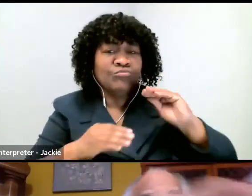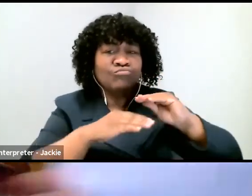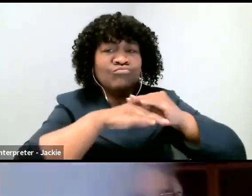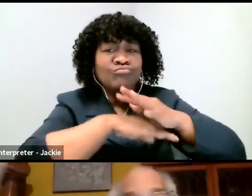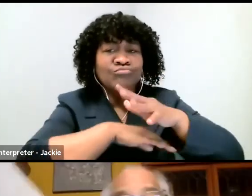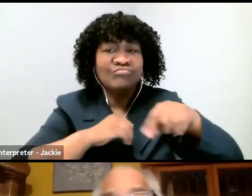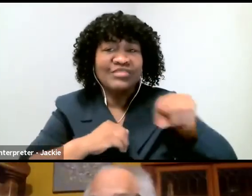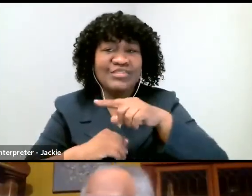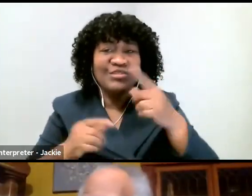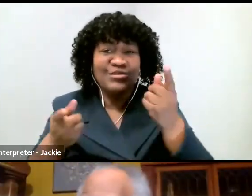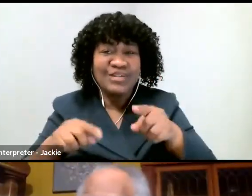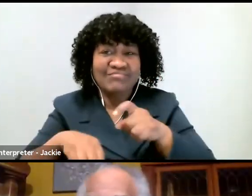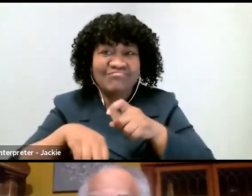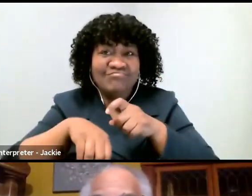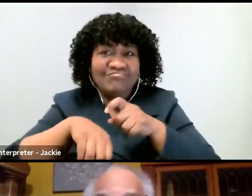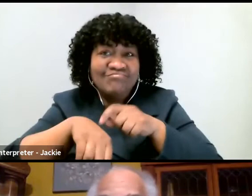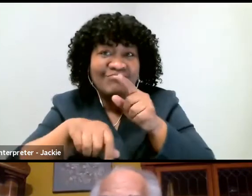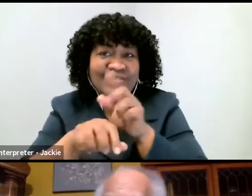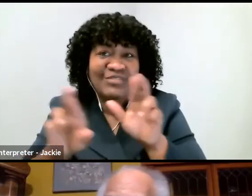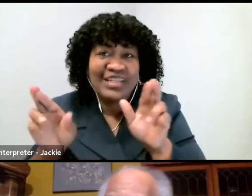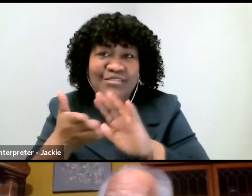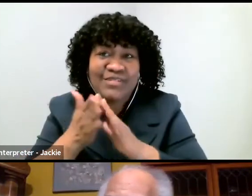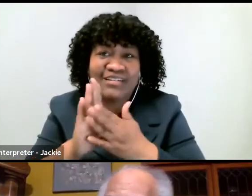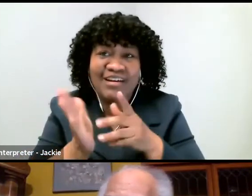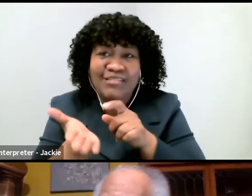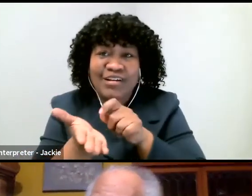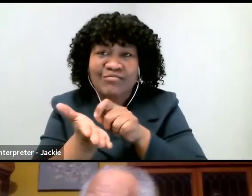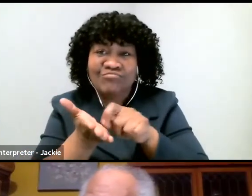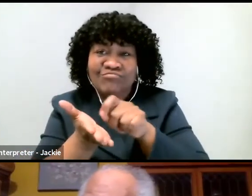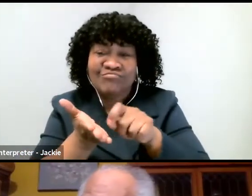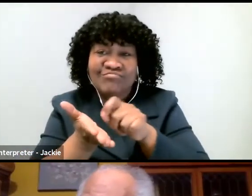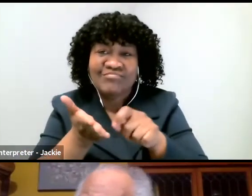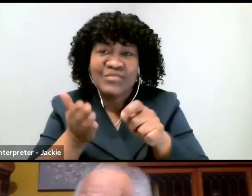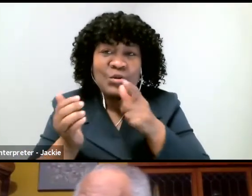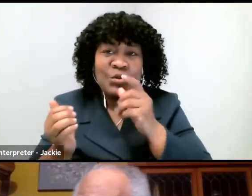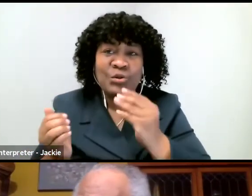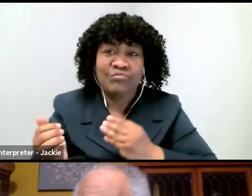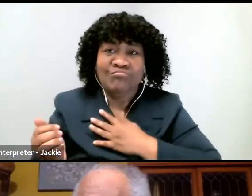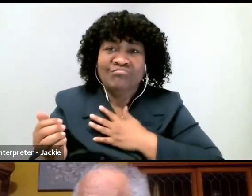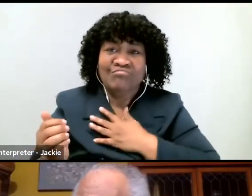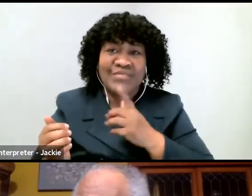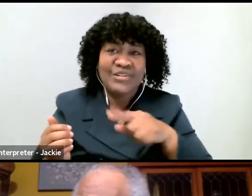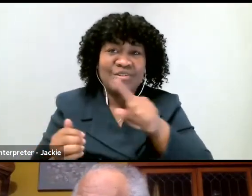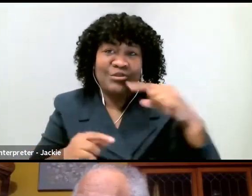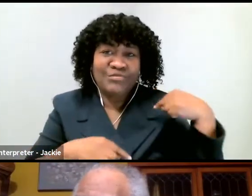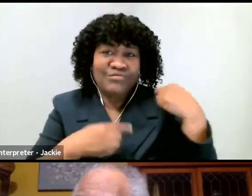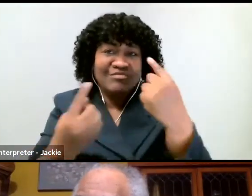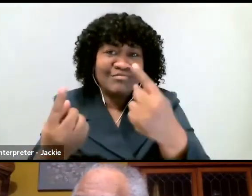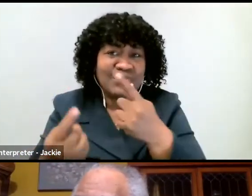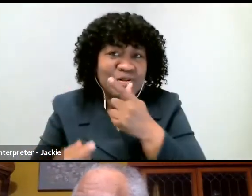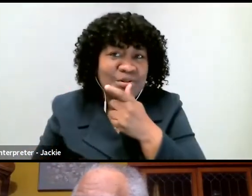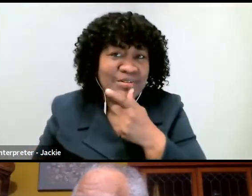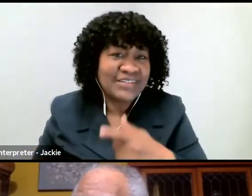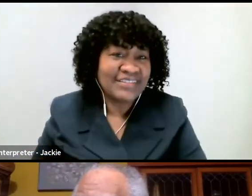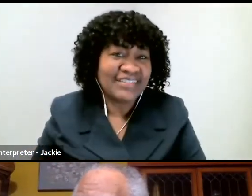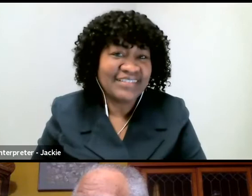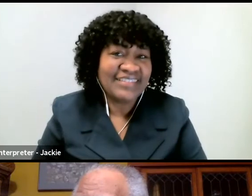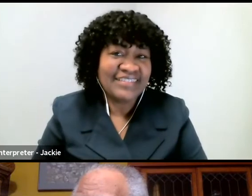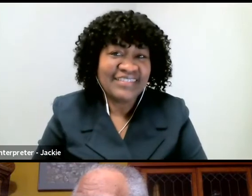literary artists? Who remains a present inspiration to you all after all this time?